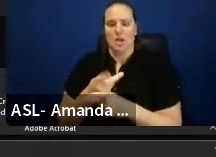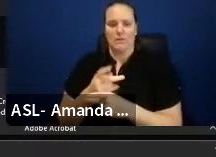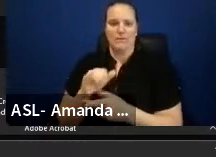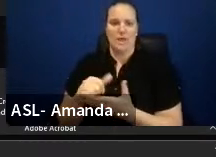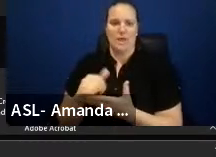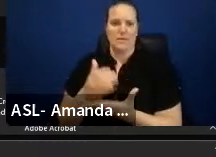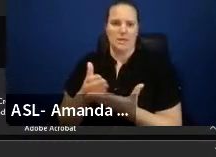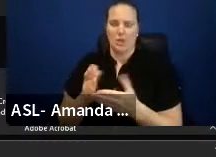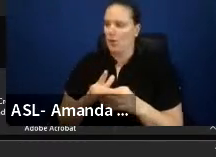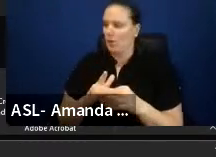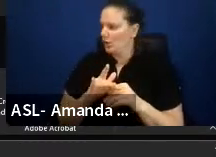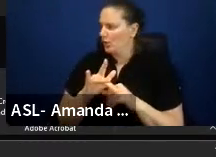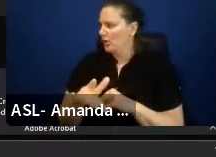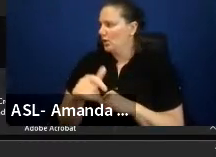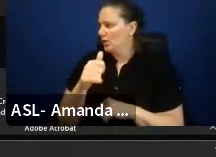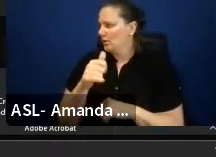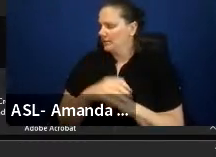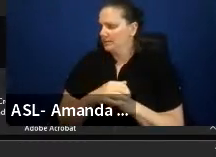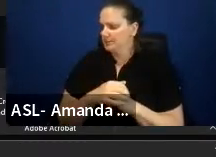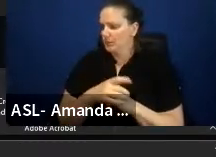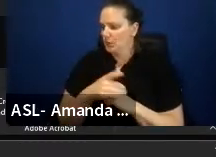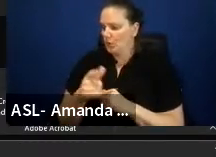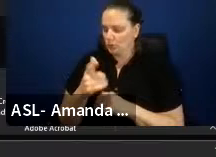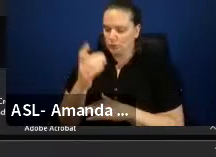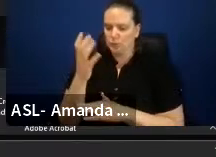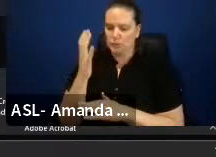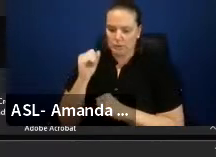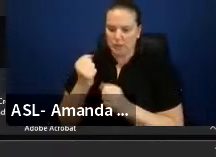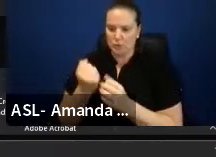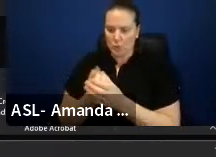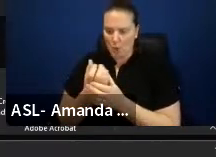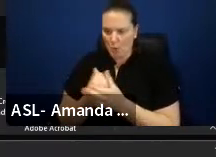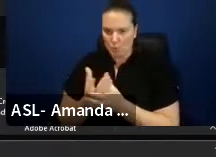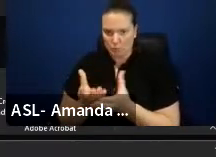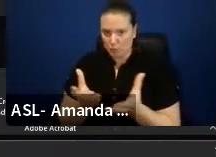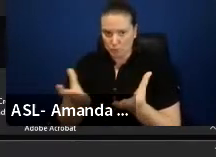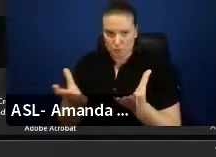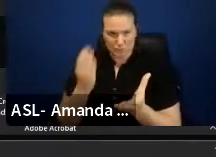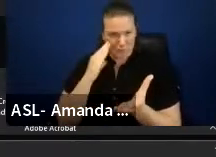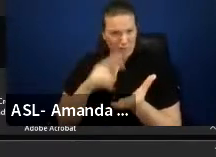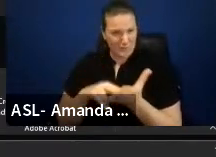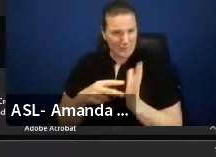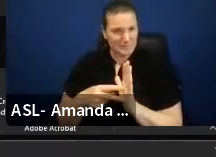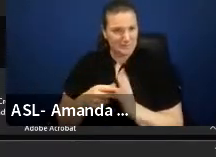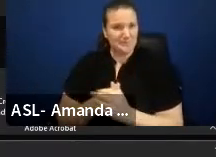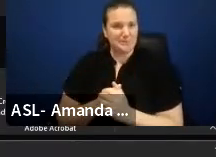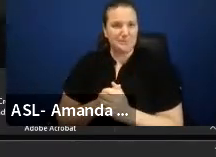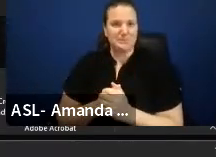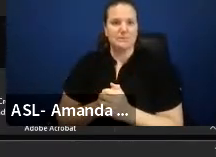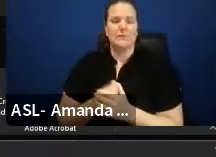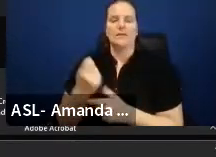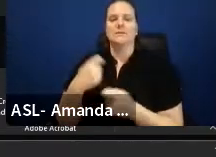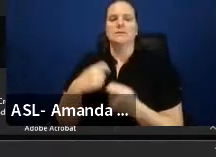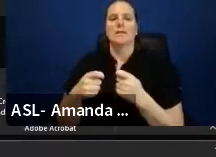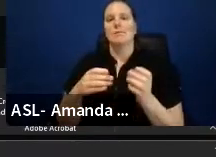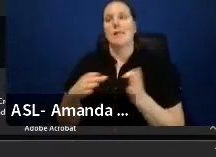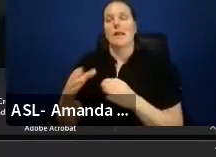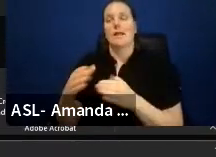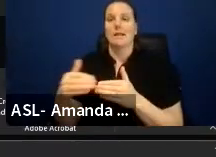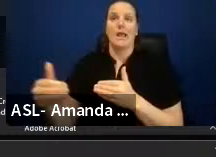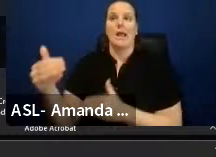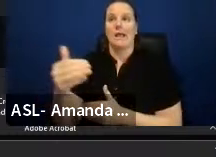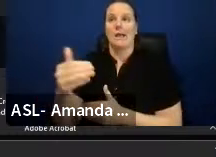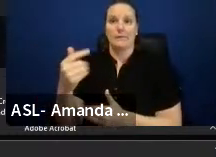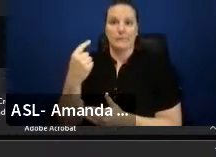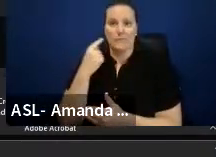things earlier so that those trees can be growing? Do you see what I'm saying? It's sort of like planning ahead